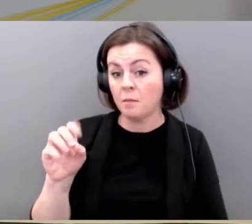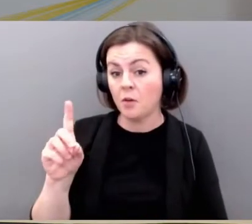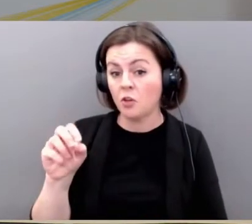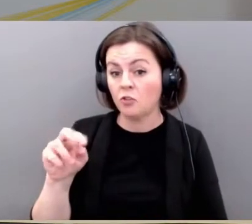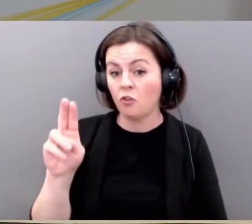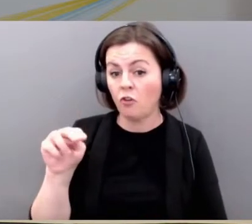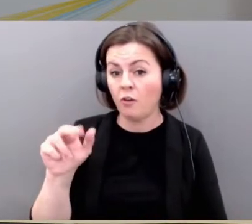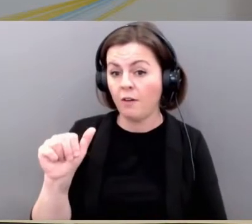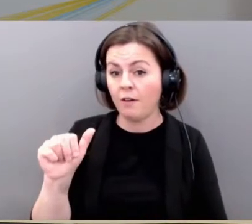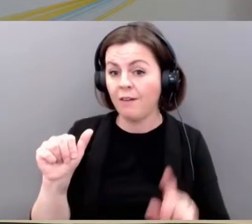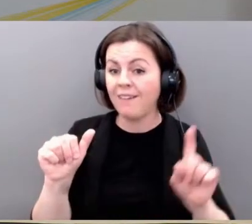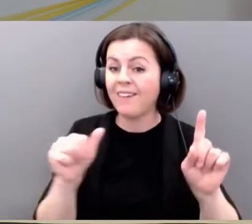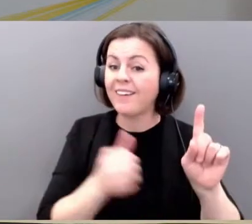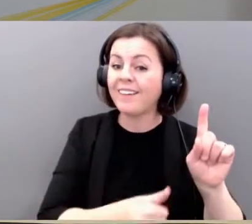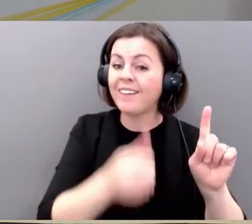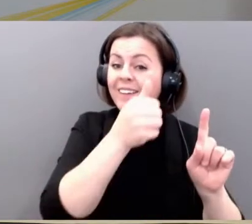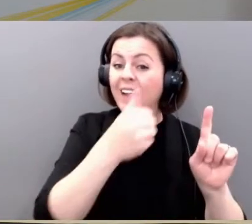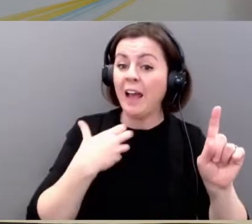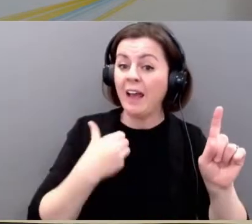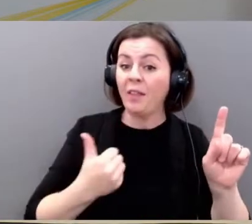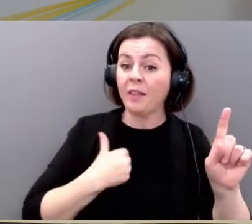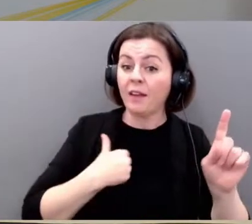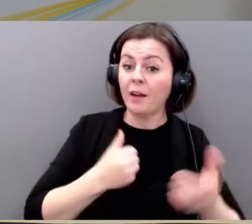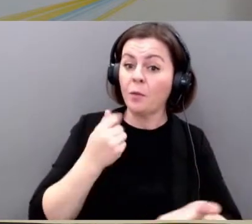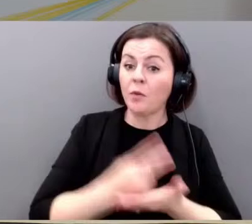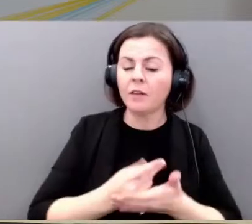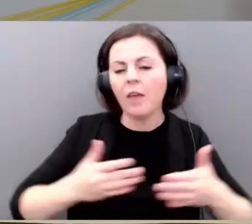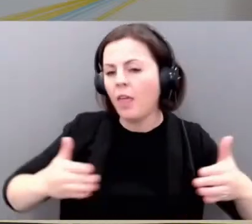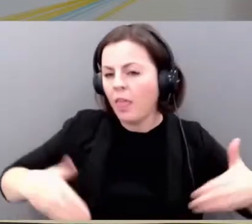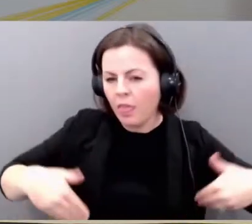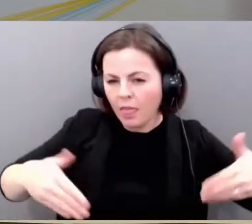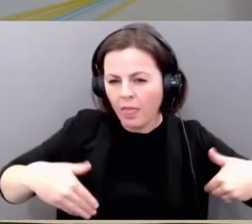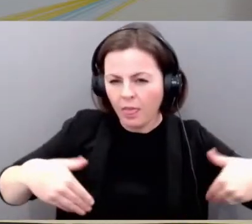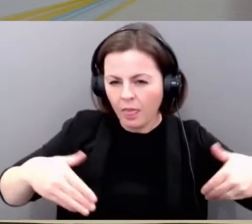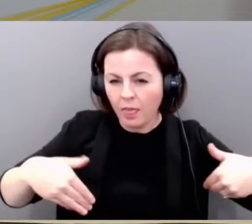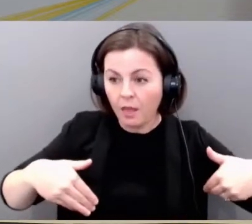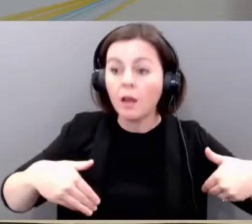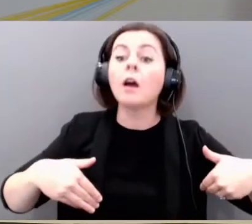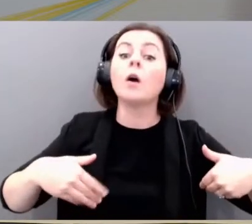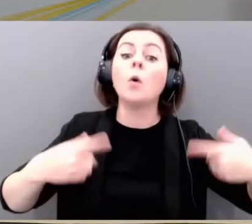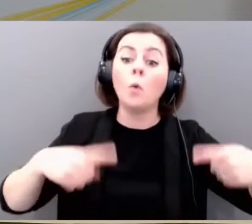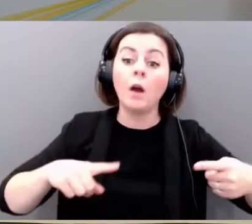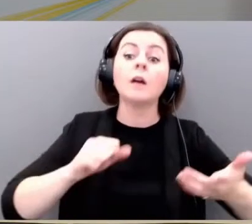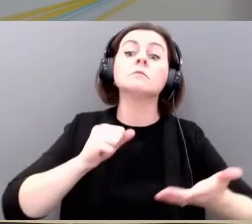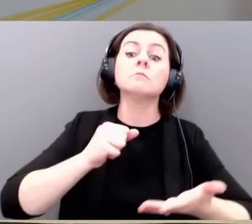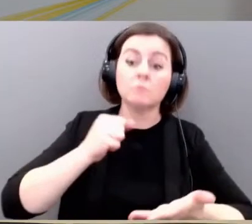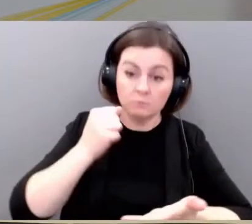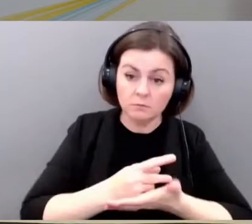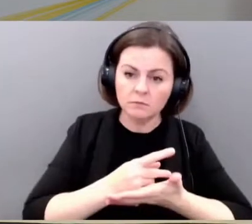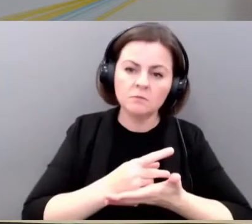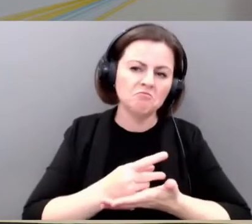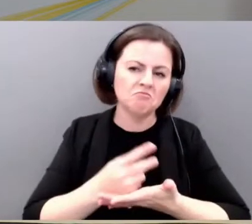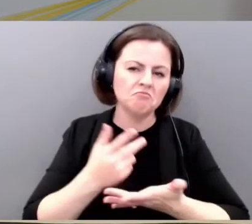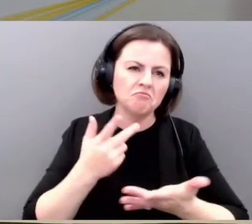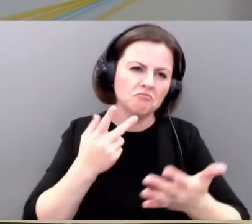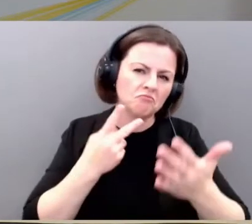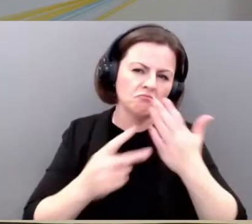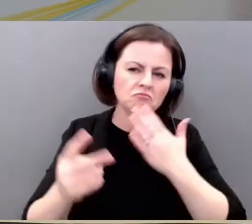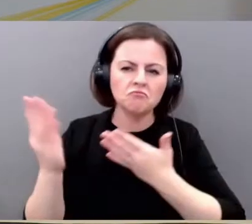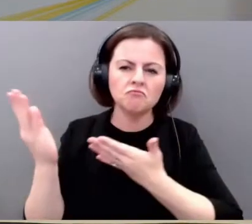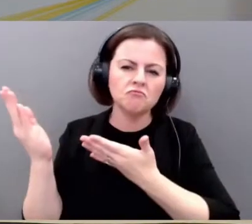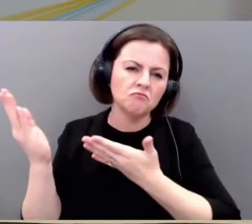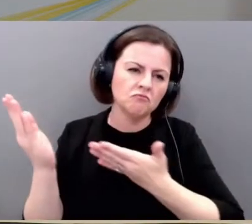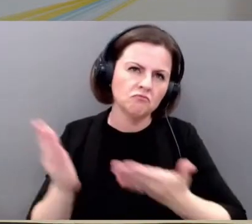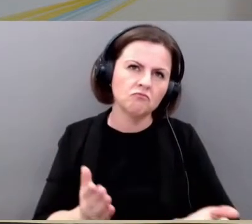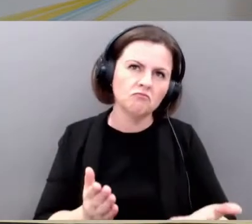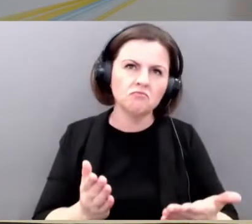the approval from Health Canada, but once it does, we would anticipate it coming certainly